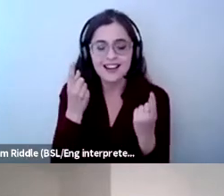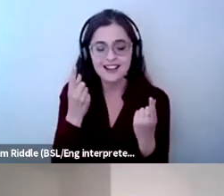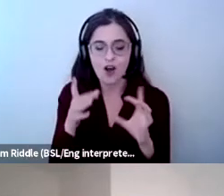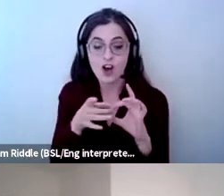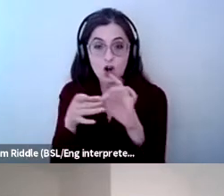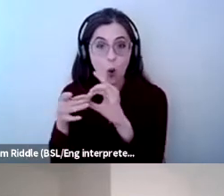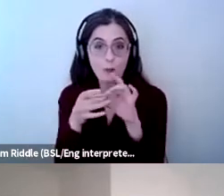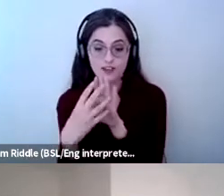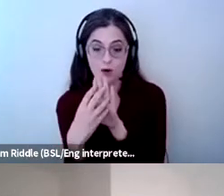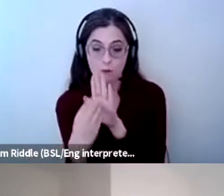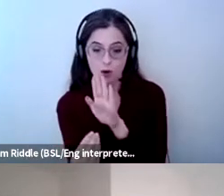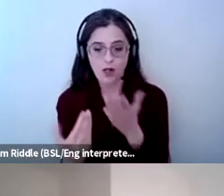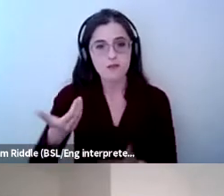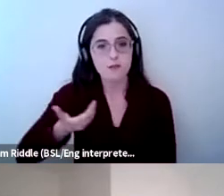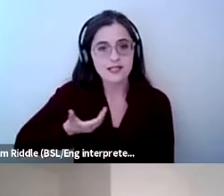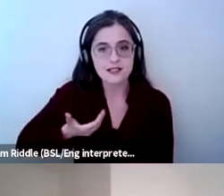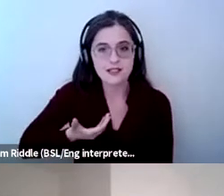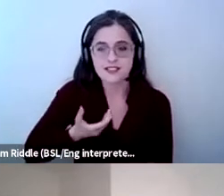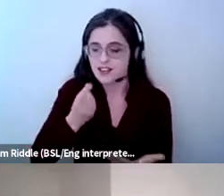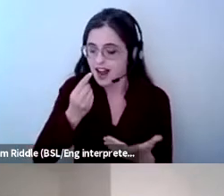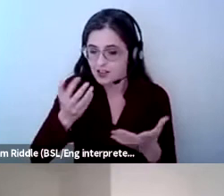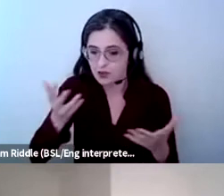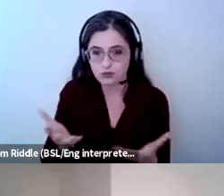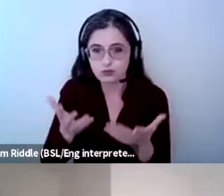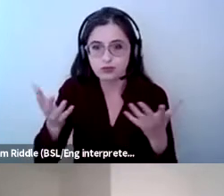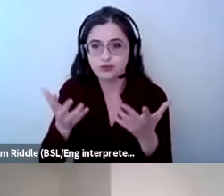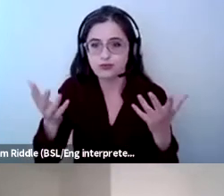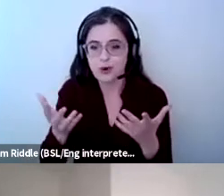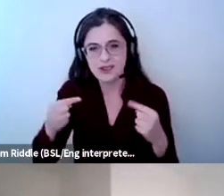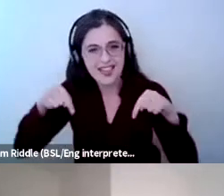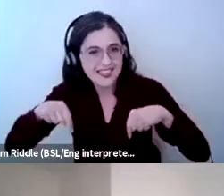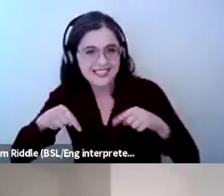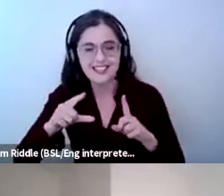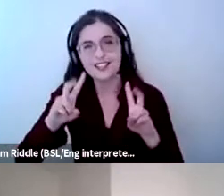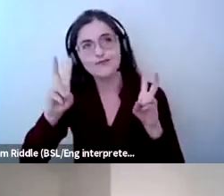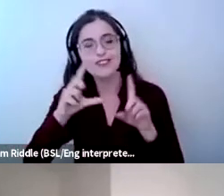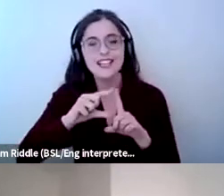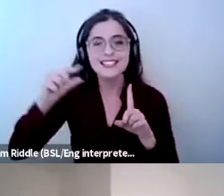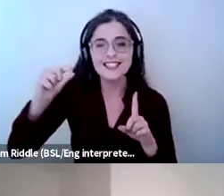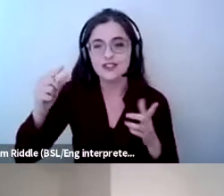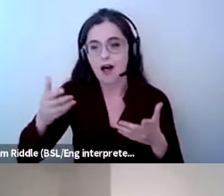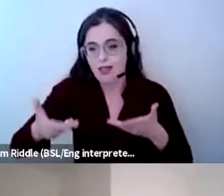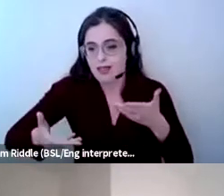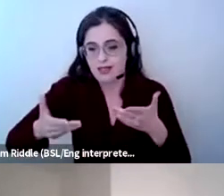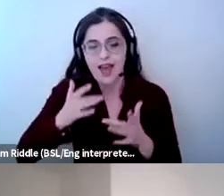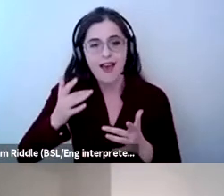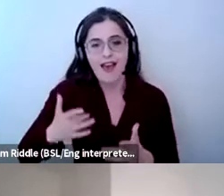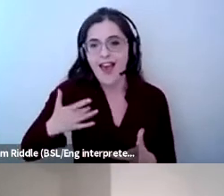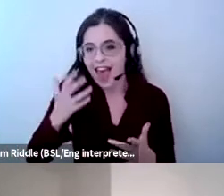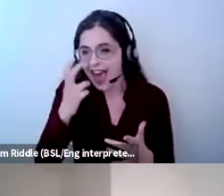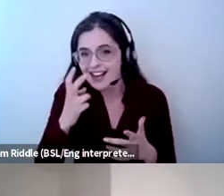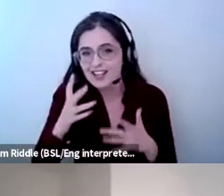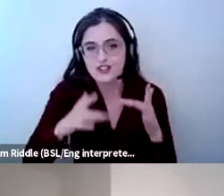cooperative model of doing business can thrive in the digital age and shape a new economy which combines